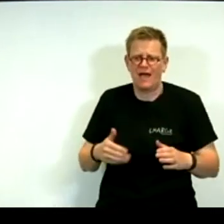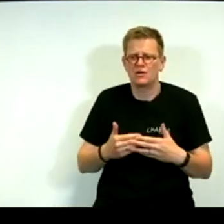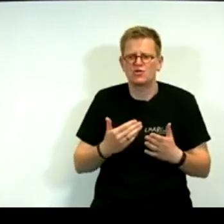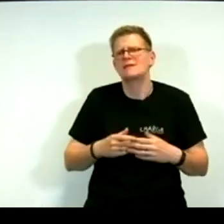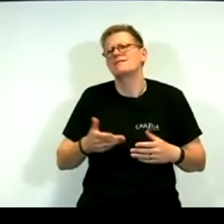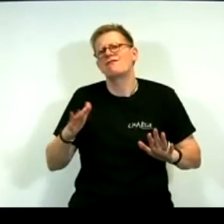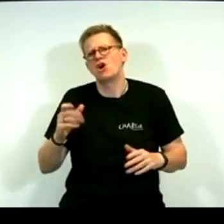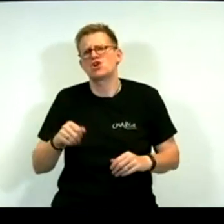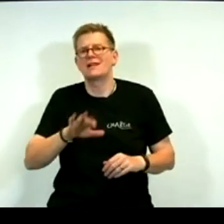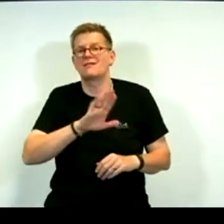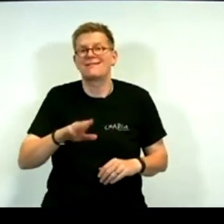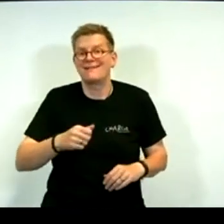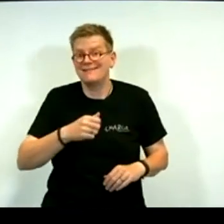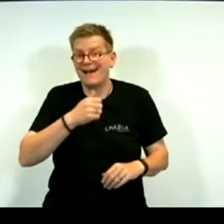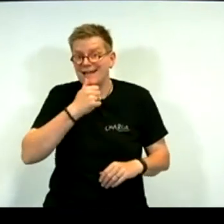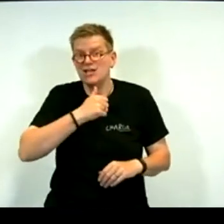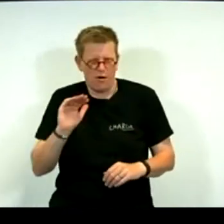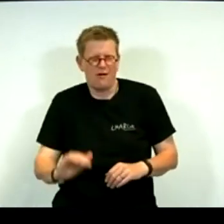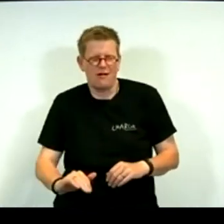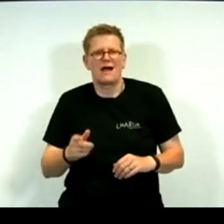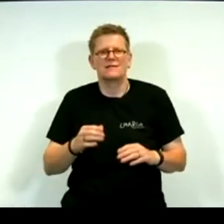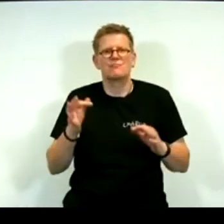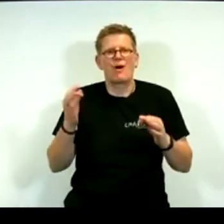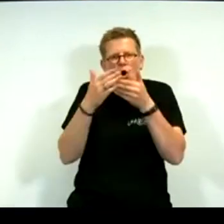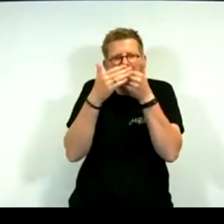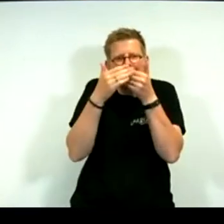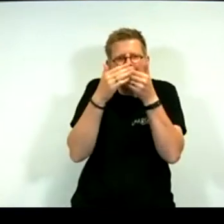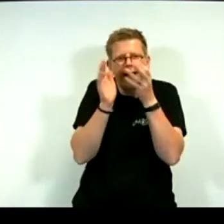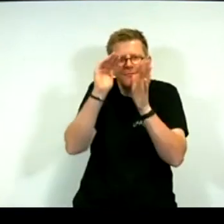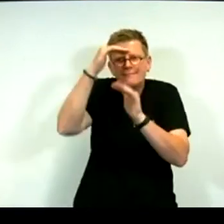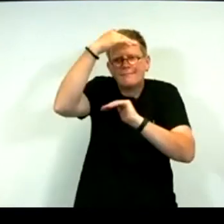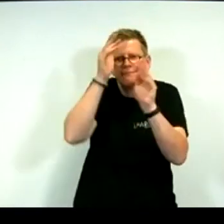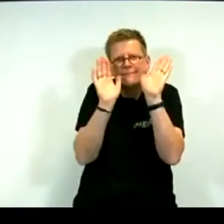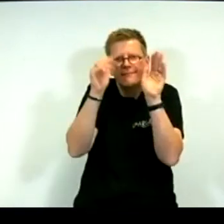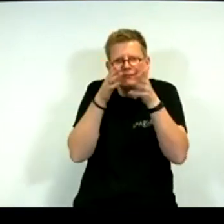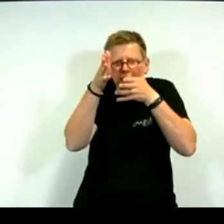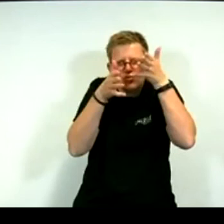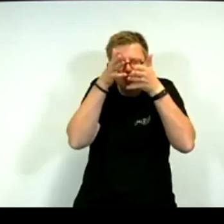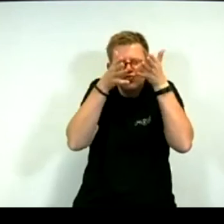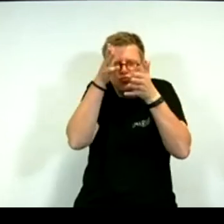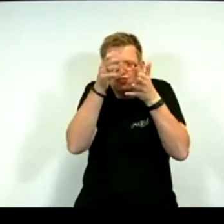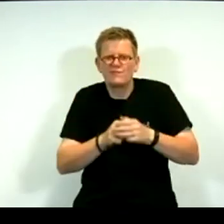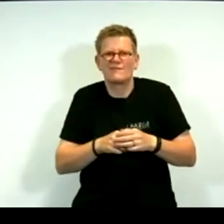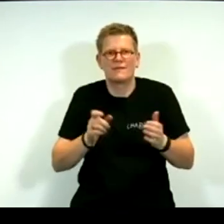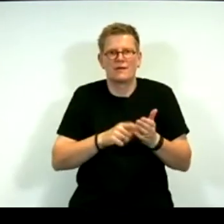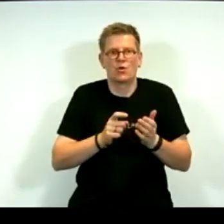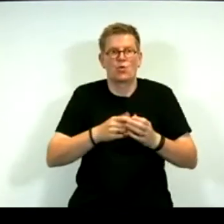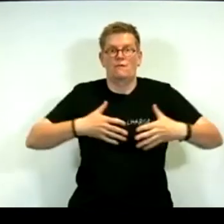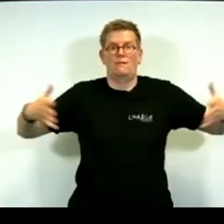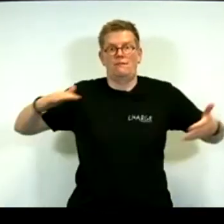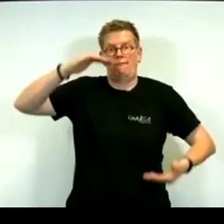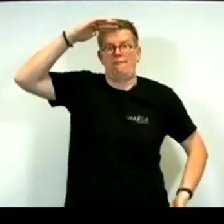you know, vision is the last sense to develop. When a fetus is developing in the